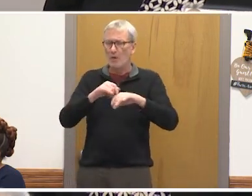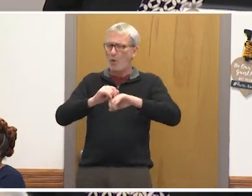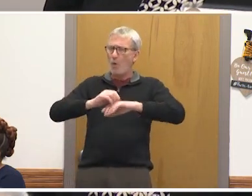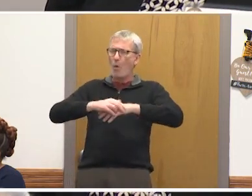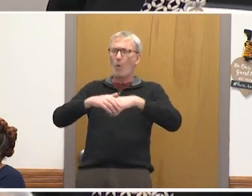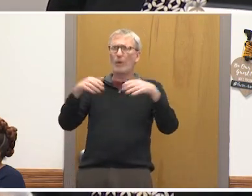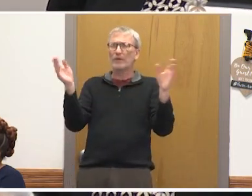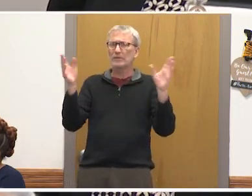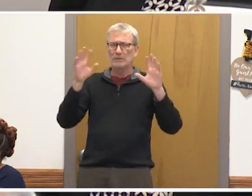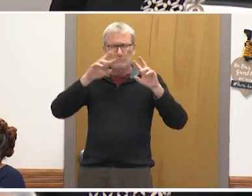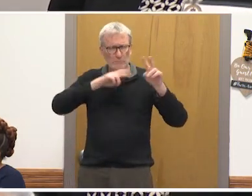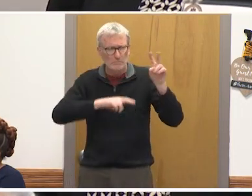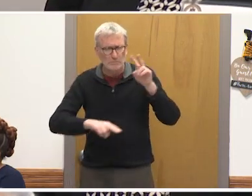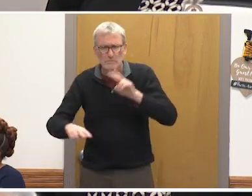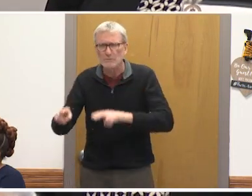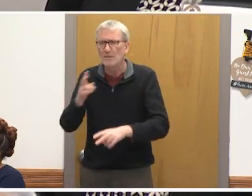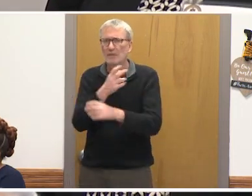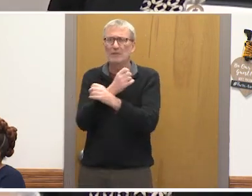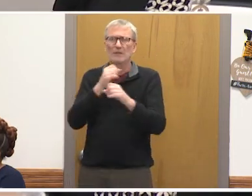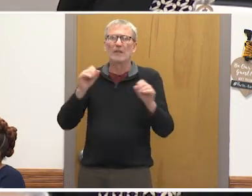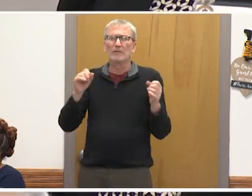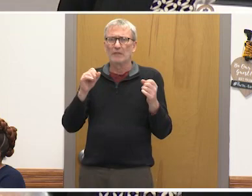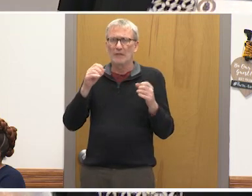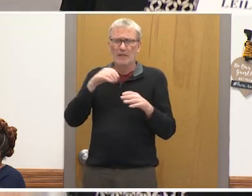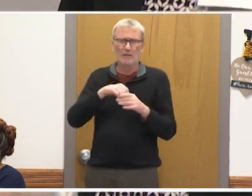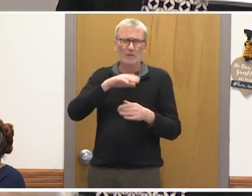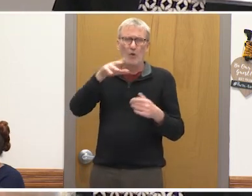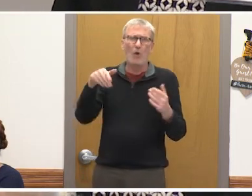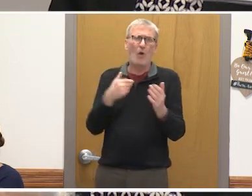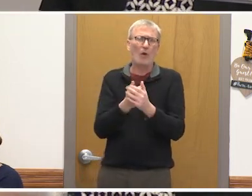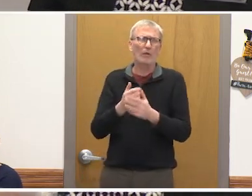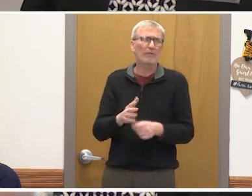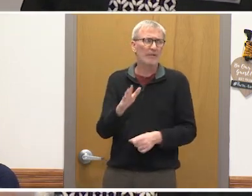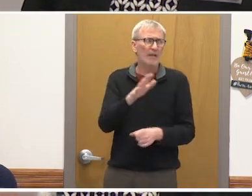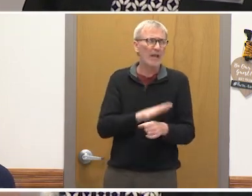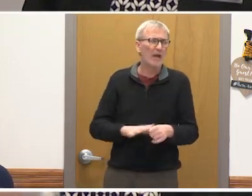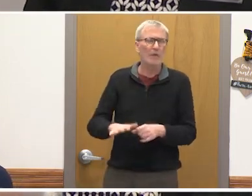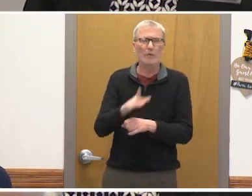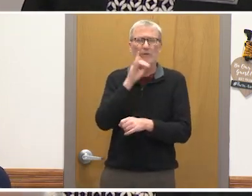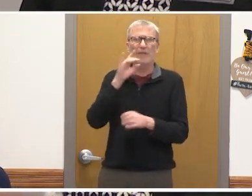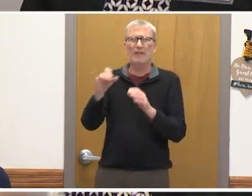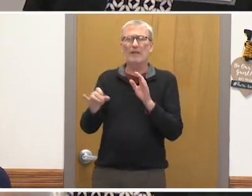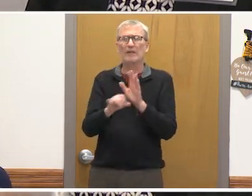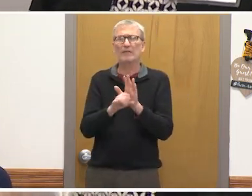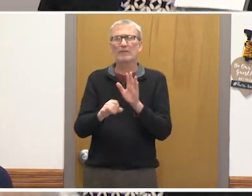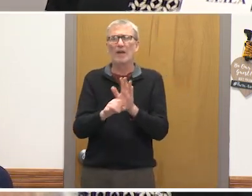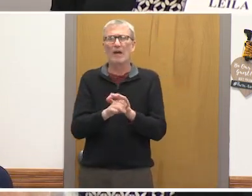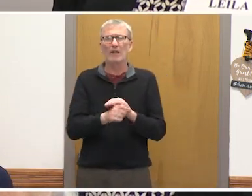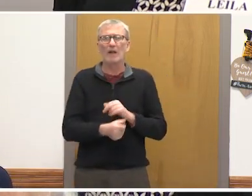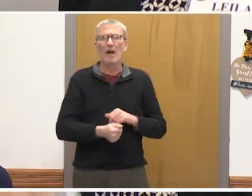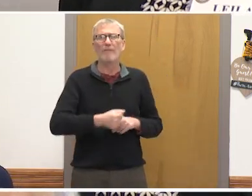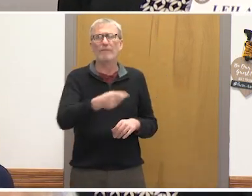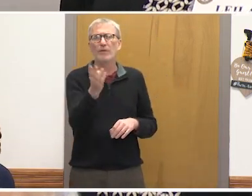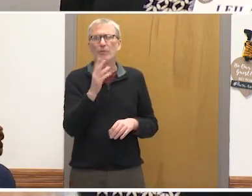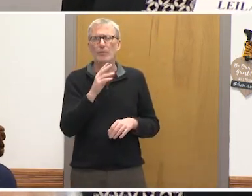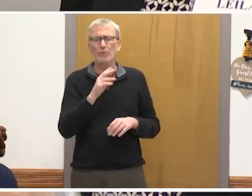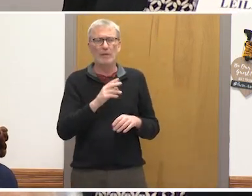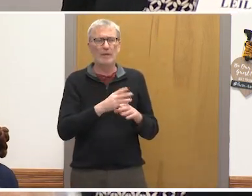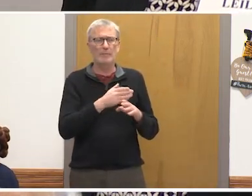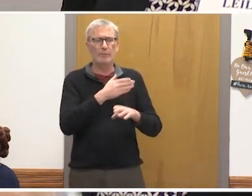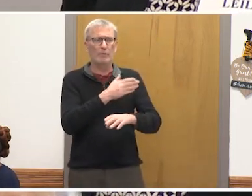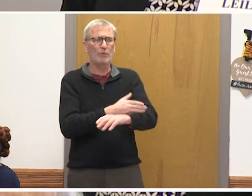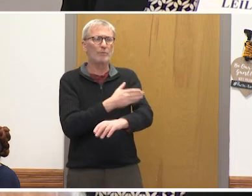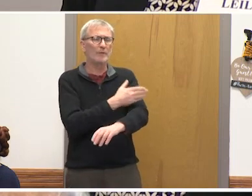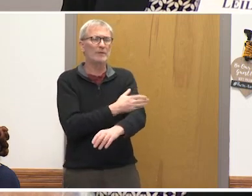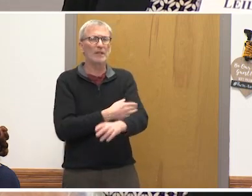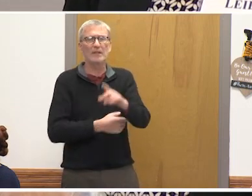look at traffic safety issues throughout the entirety of the neighborhood and identified a multitude of improvements that were